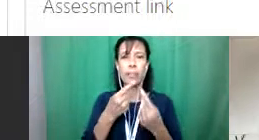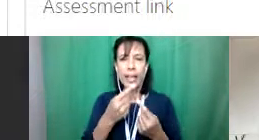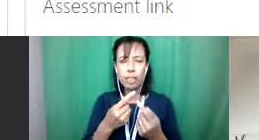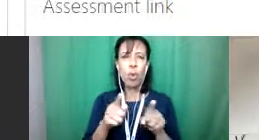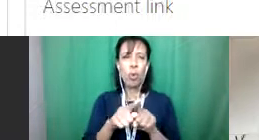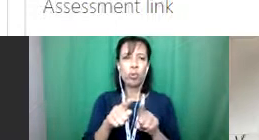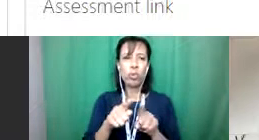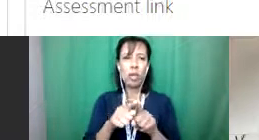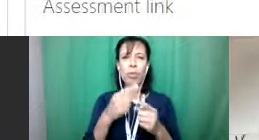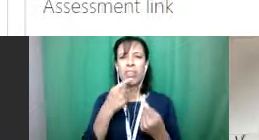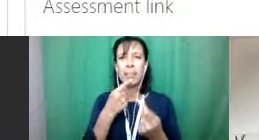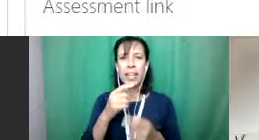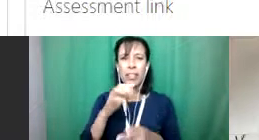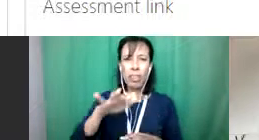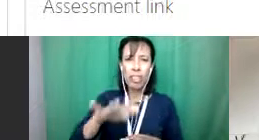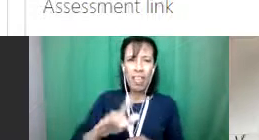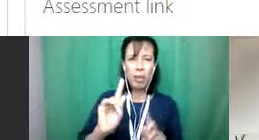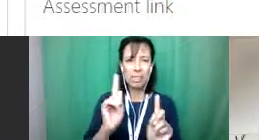to Moodle.